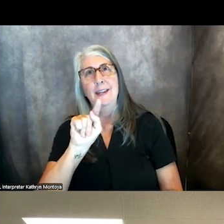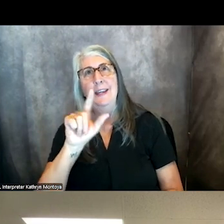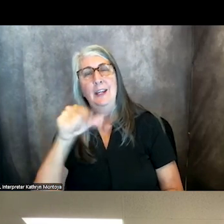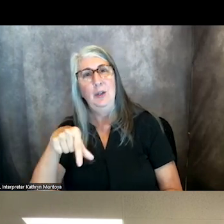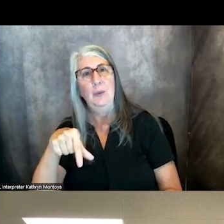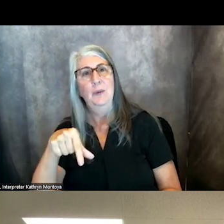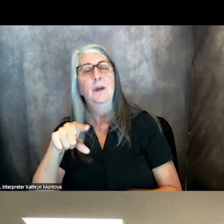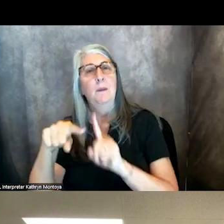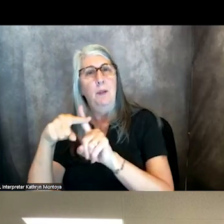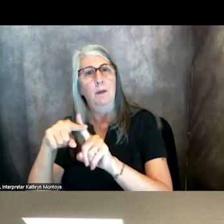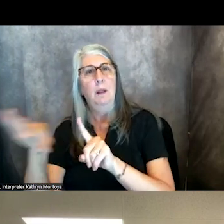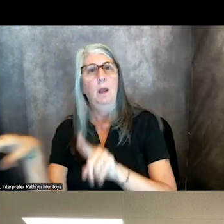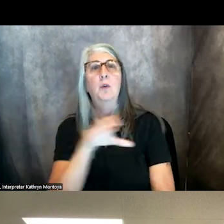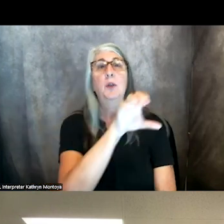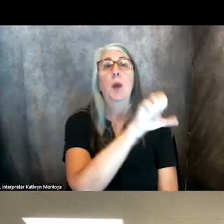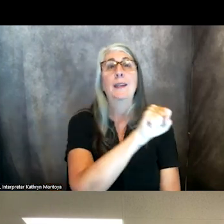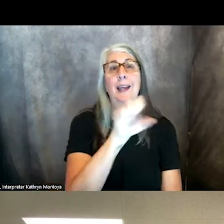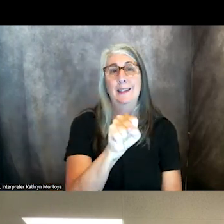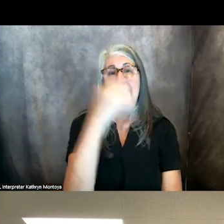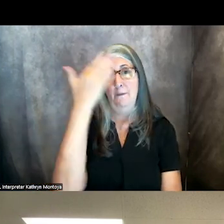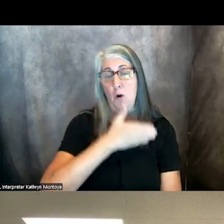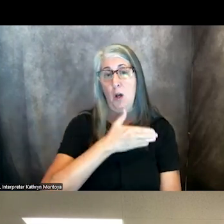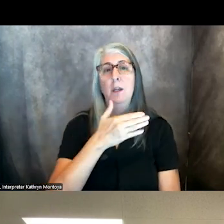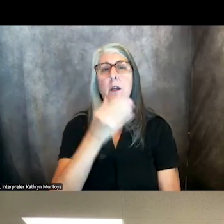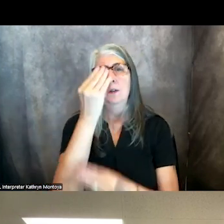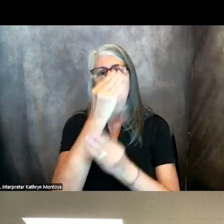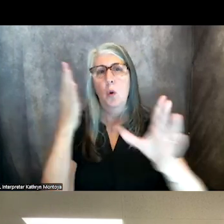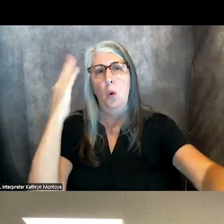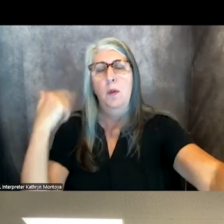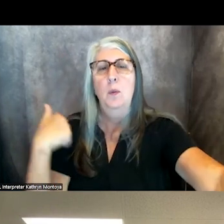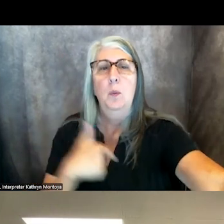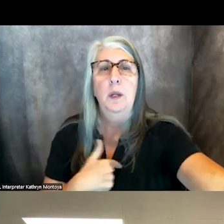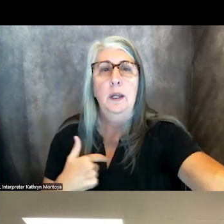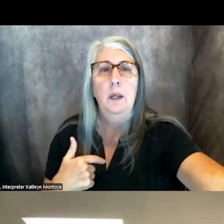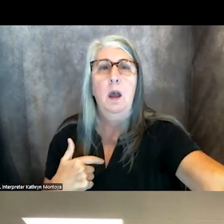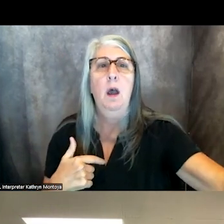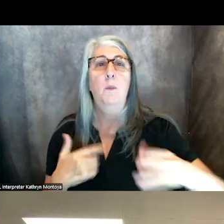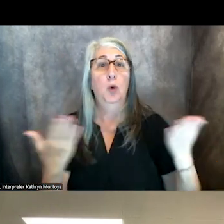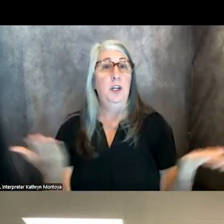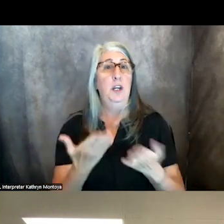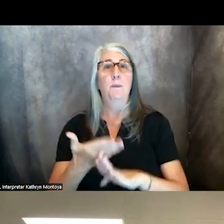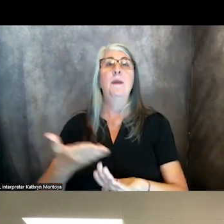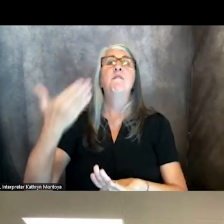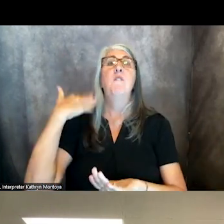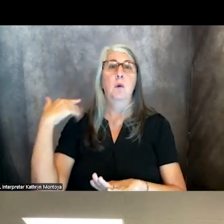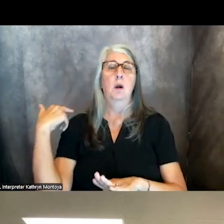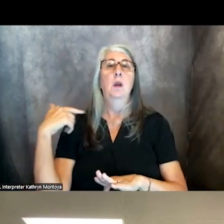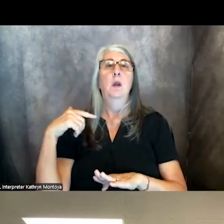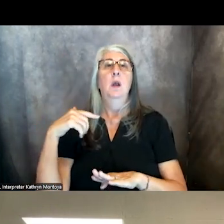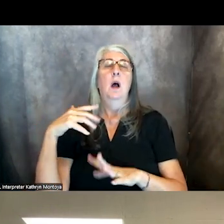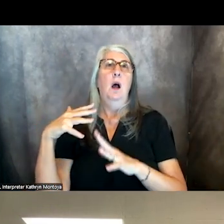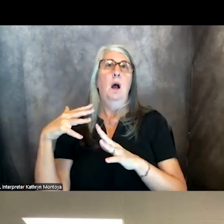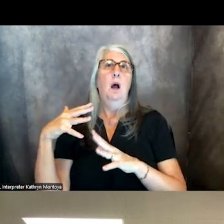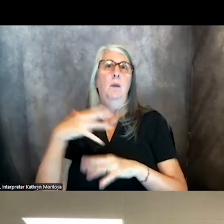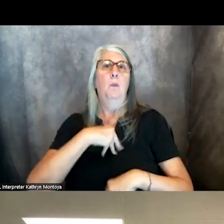embraced this way of knowing, being, and existing pre-colonization. And so I'll get into that a little bit more. But when we're